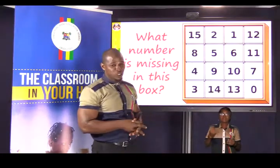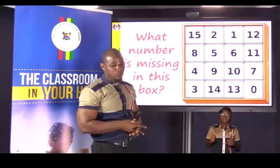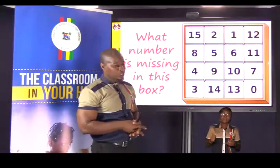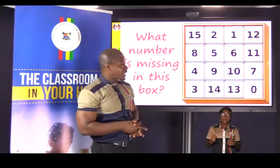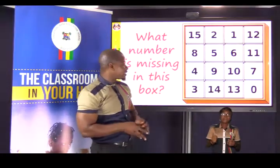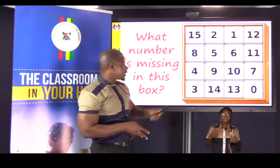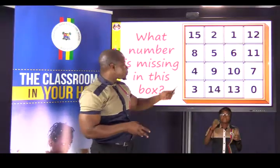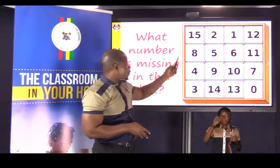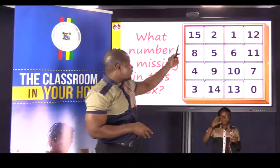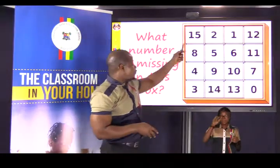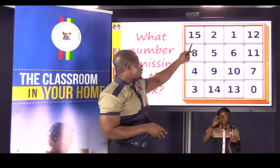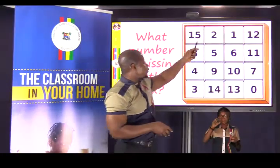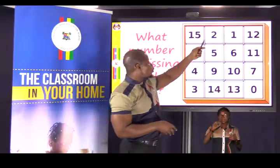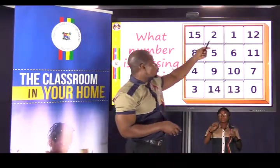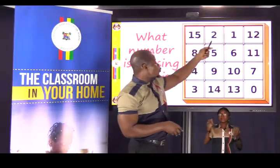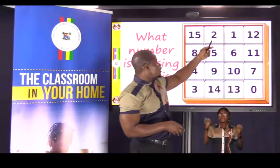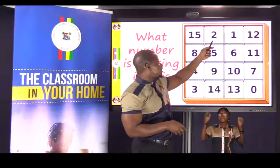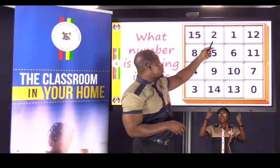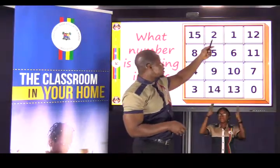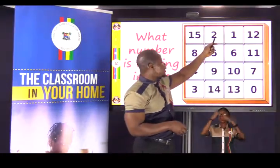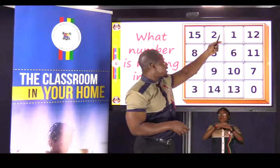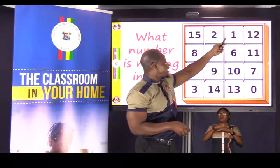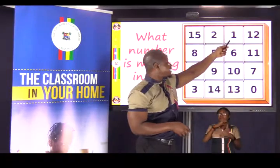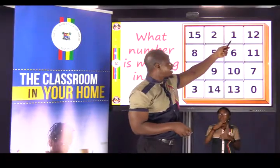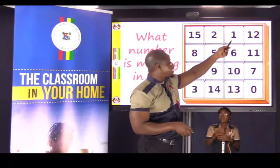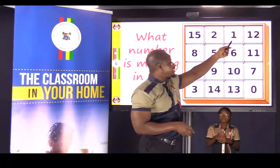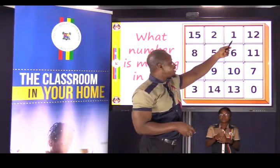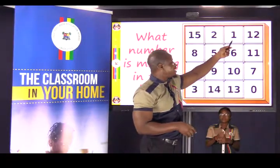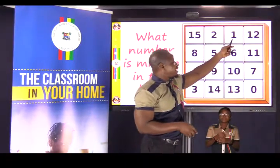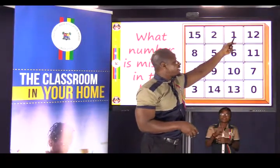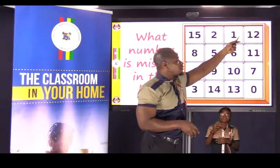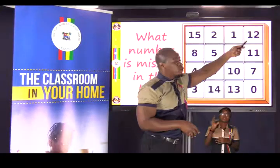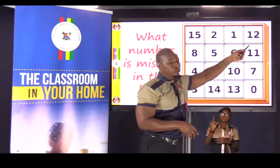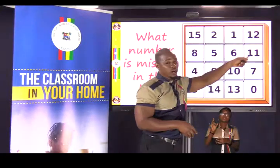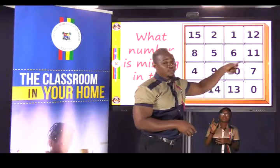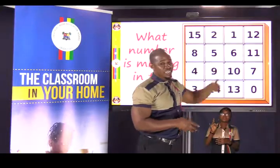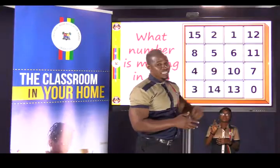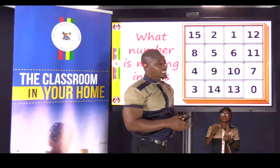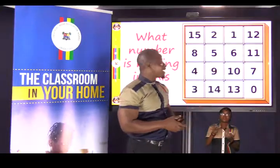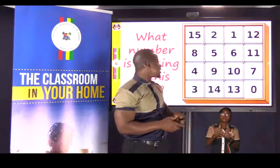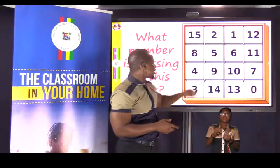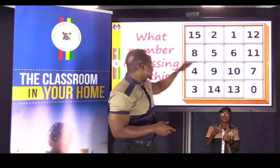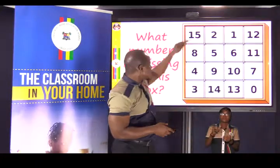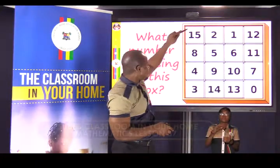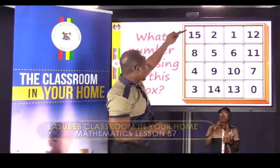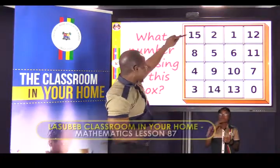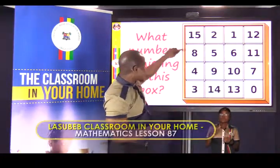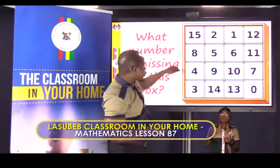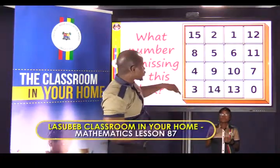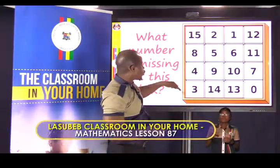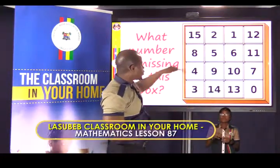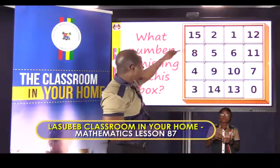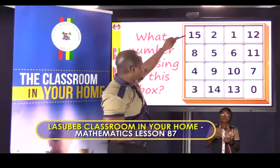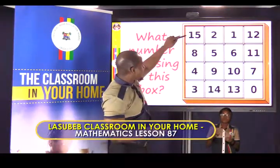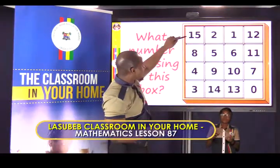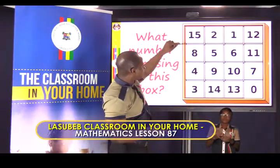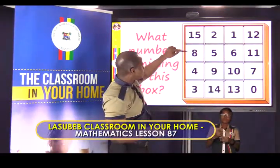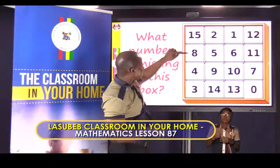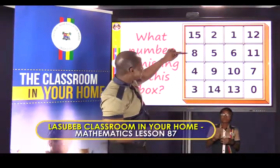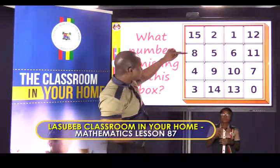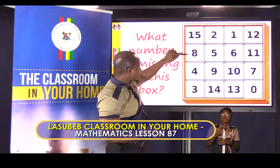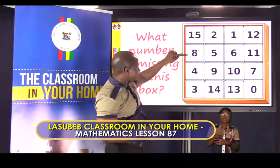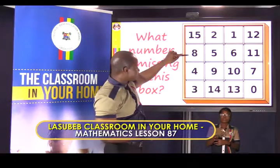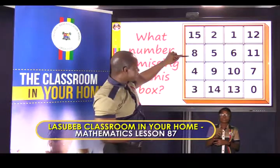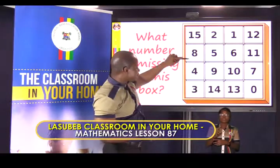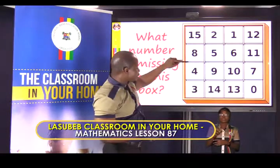box adds up to 30. 15 plus 2 is 17, 18. 18 plus 12 is 30. If you add along the column, 15